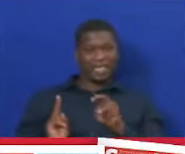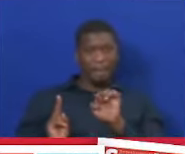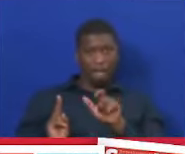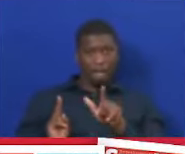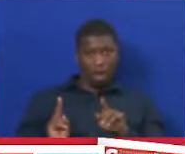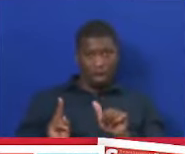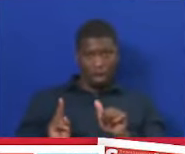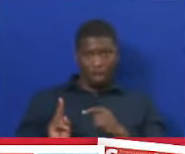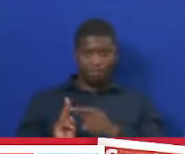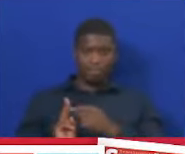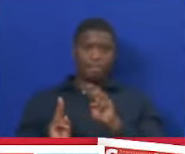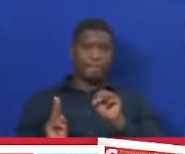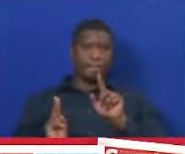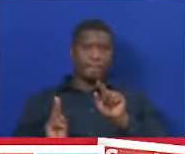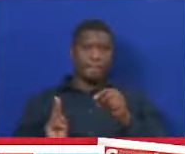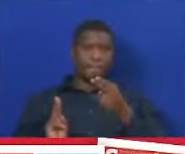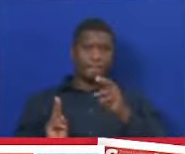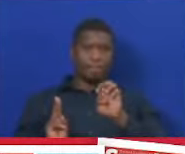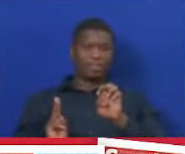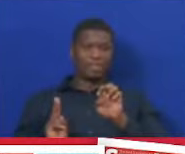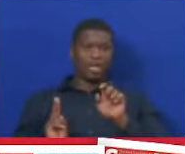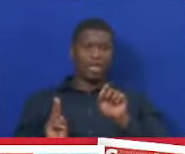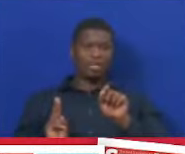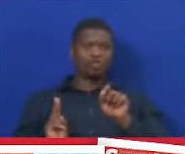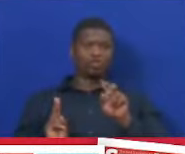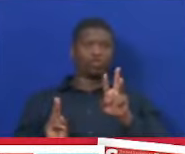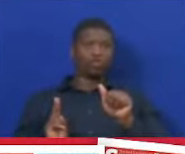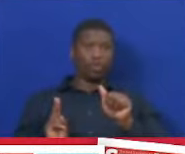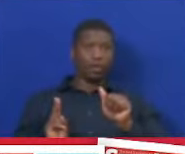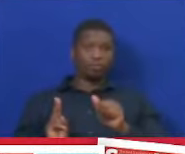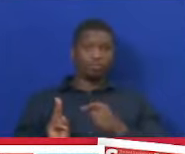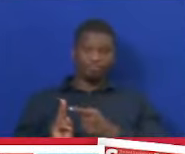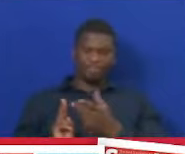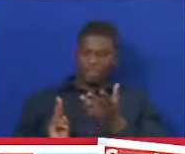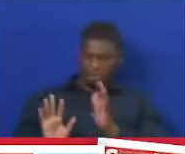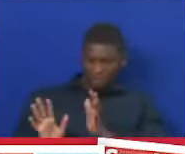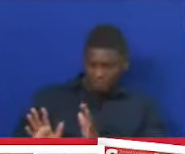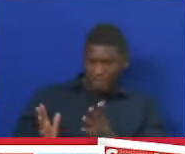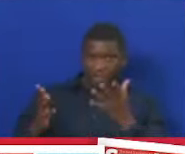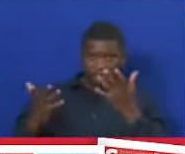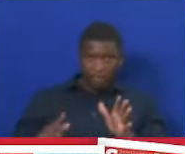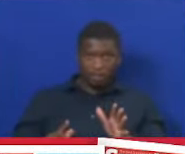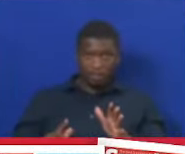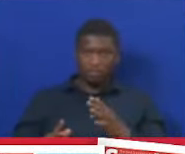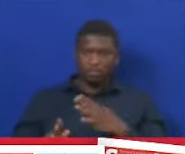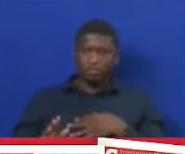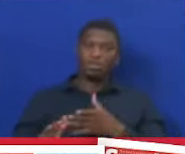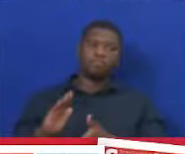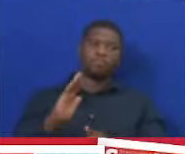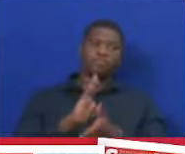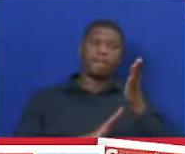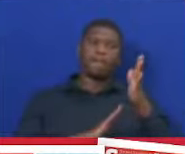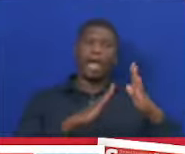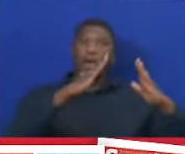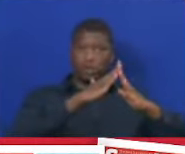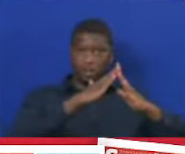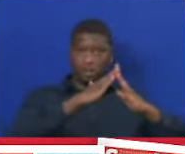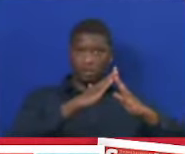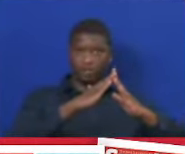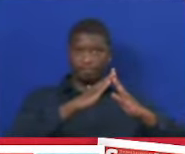I made my way back to the main house in order to carry on with interviewing